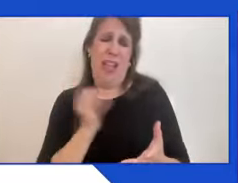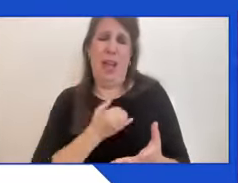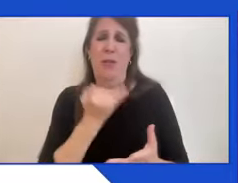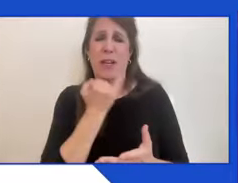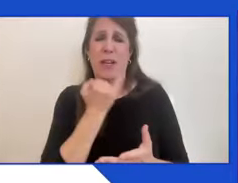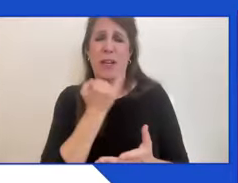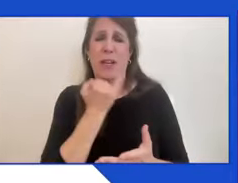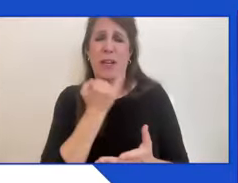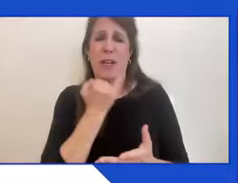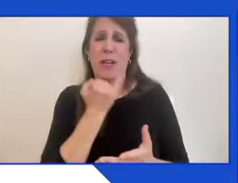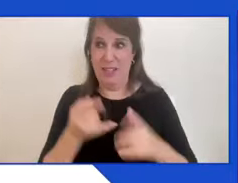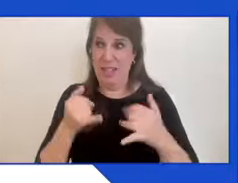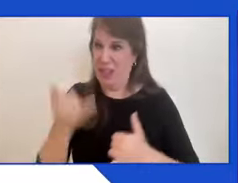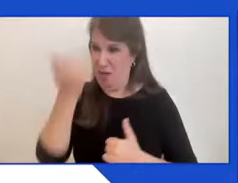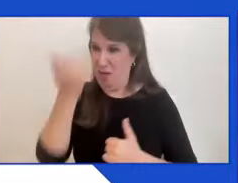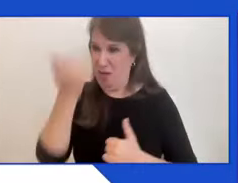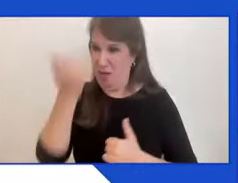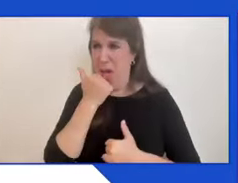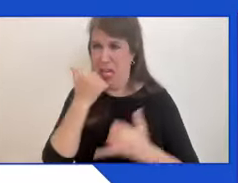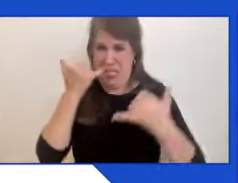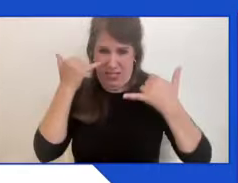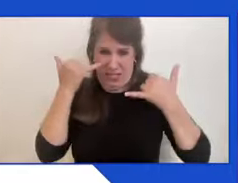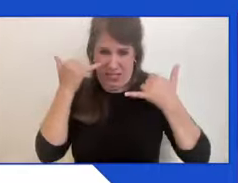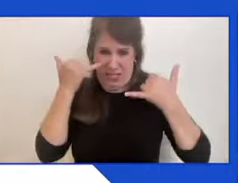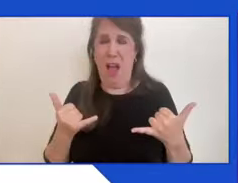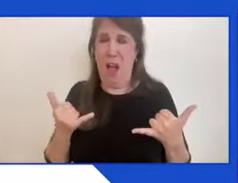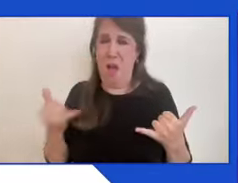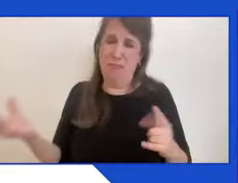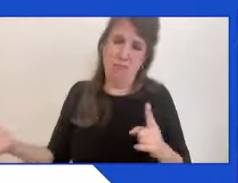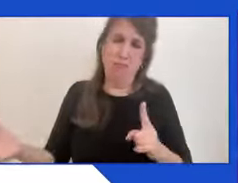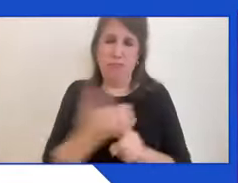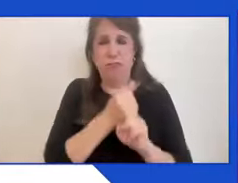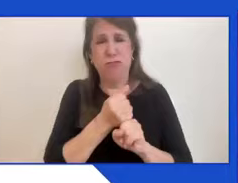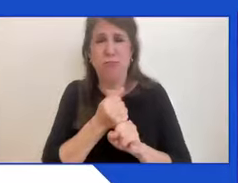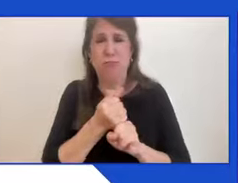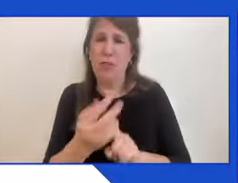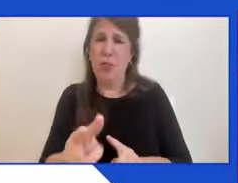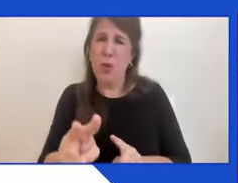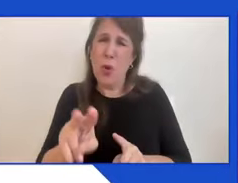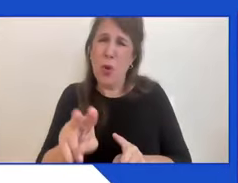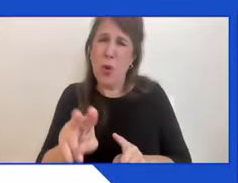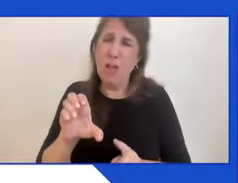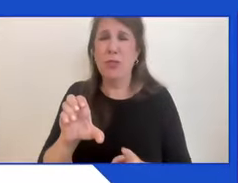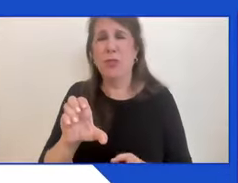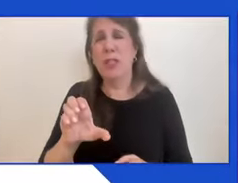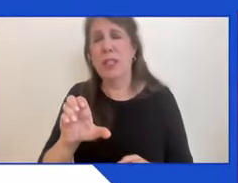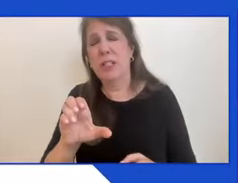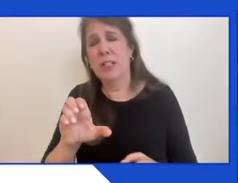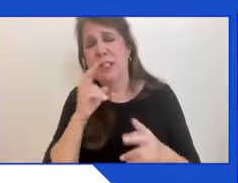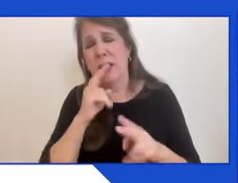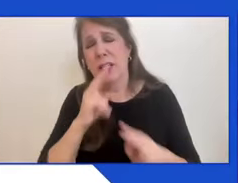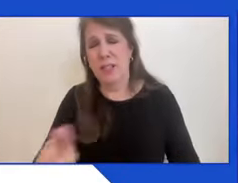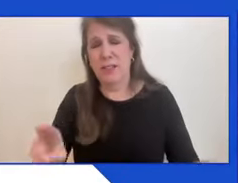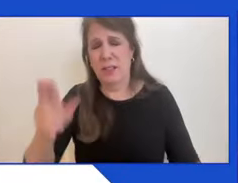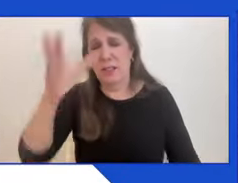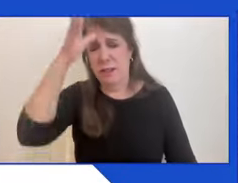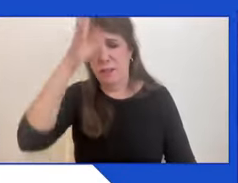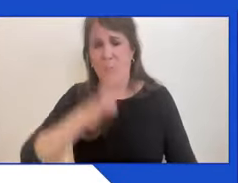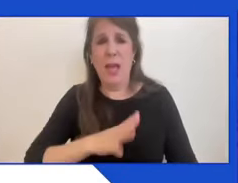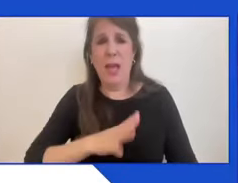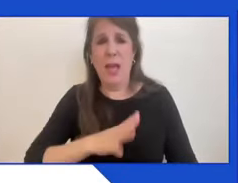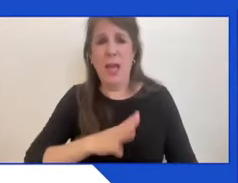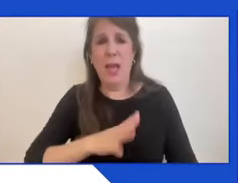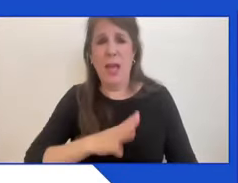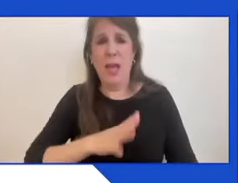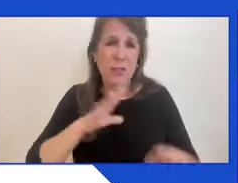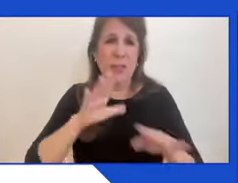now, holding 200 innocent men, women, and children